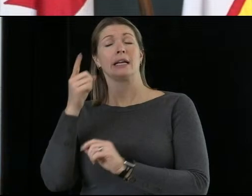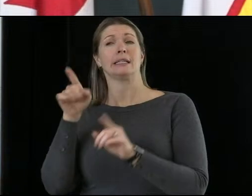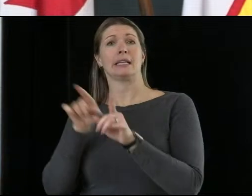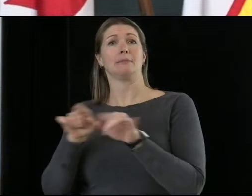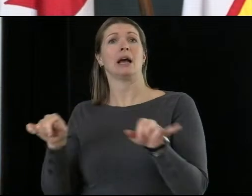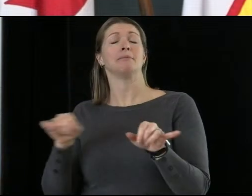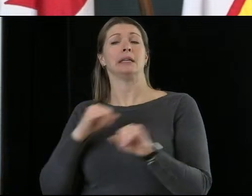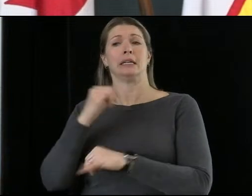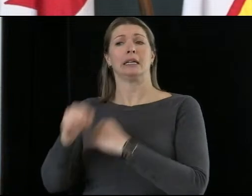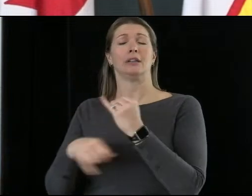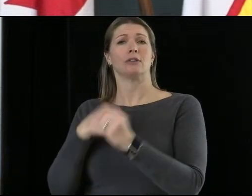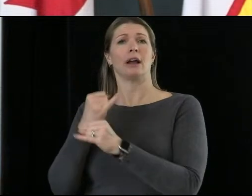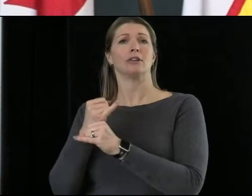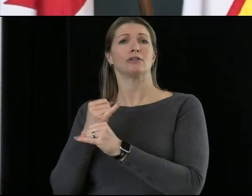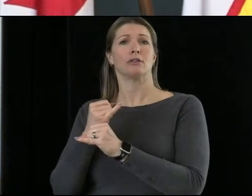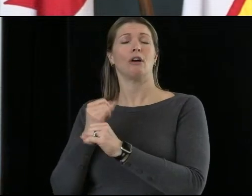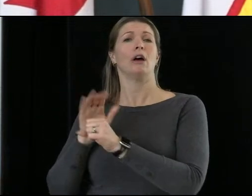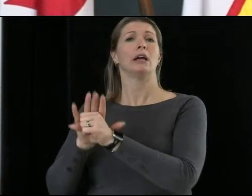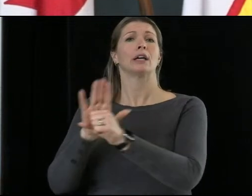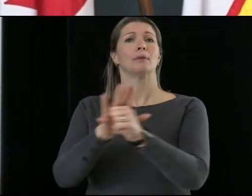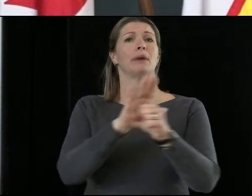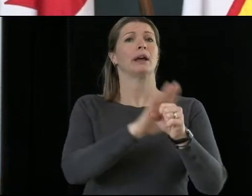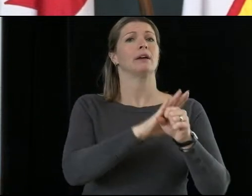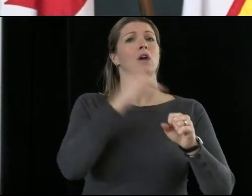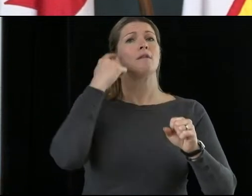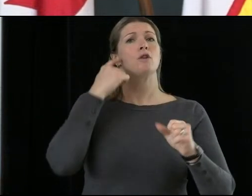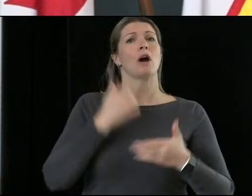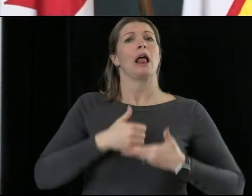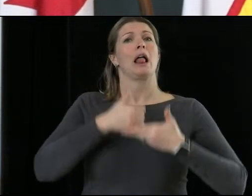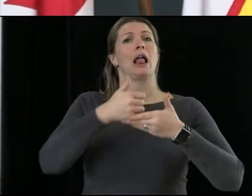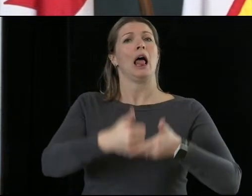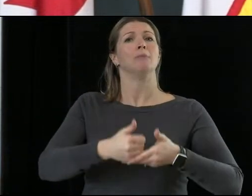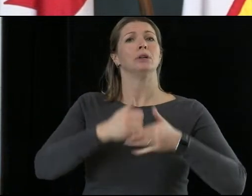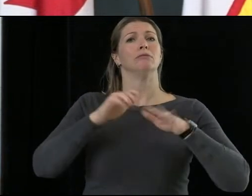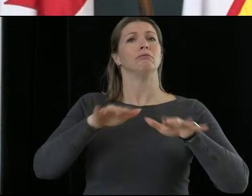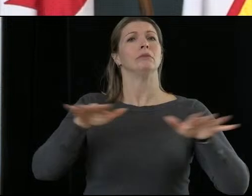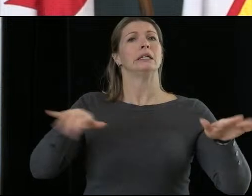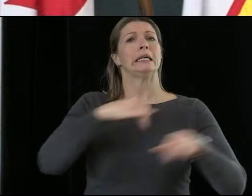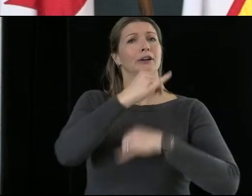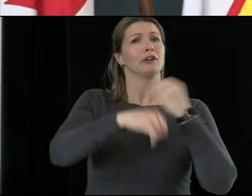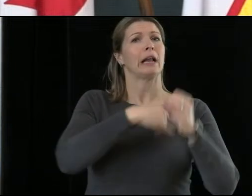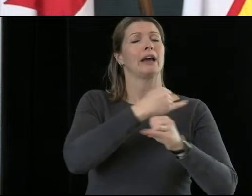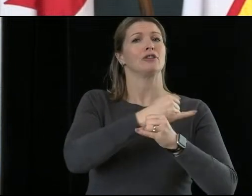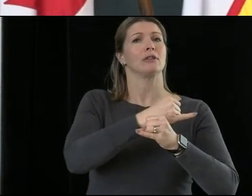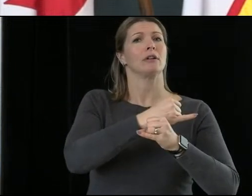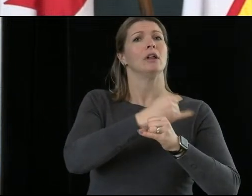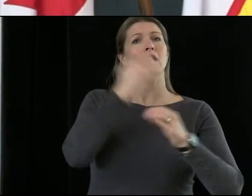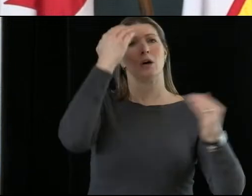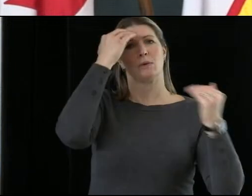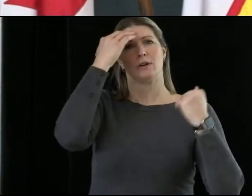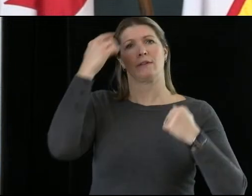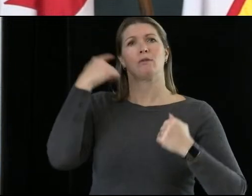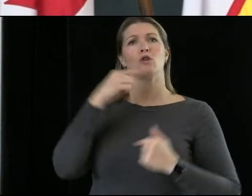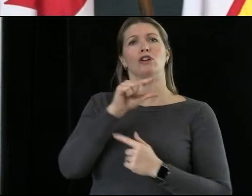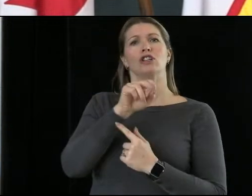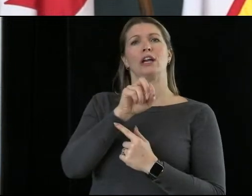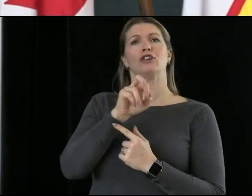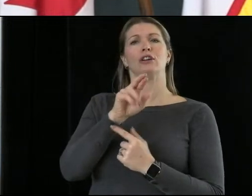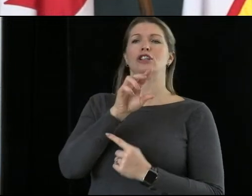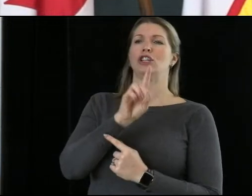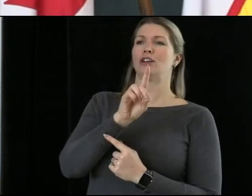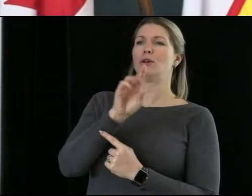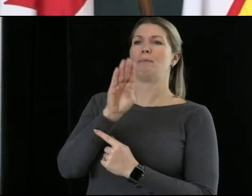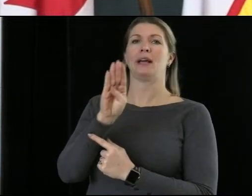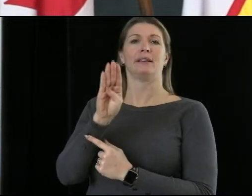designed to develop strategies to increase international awareness of the systemic nature of gender-based violence. And